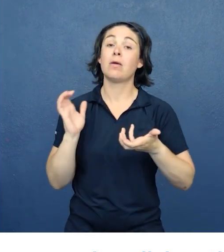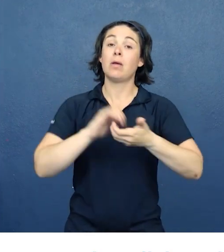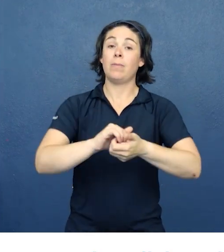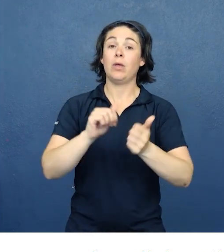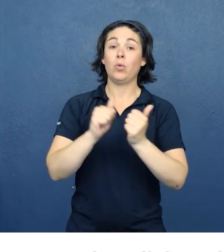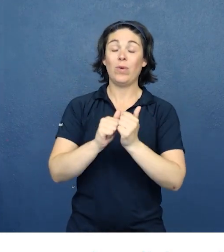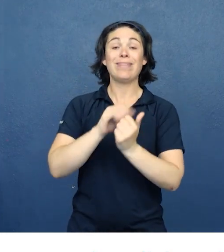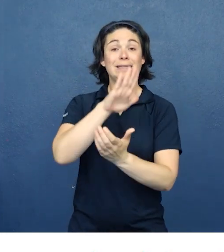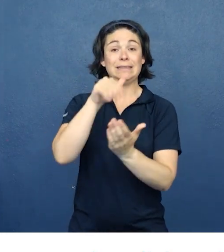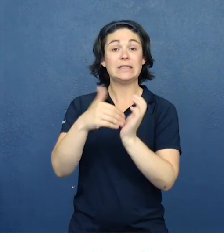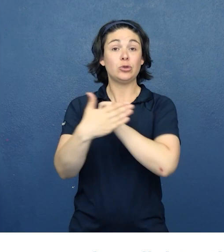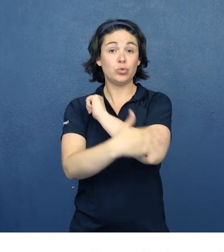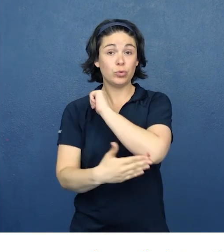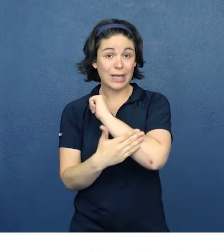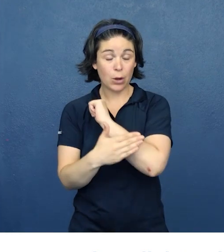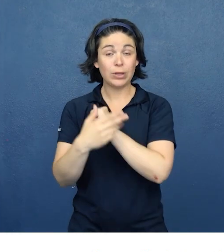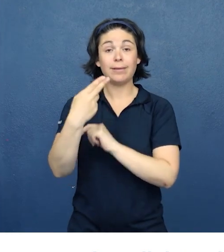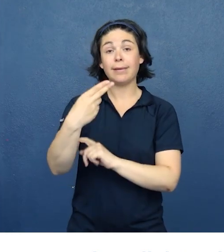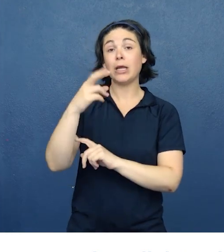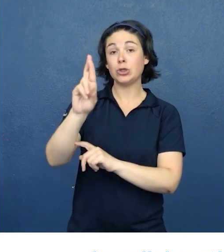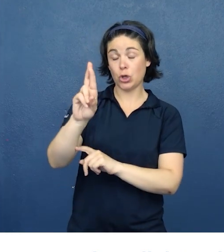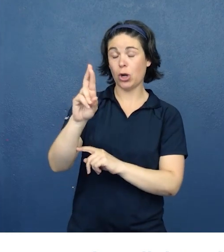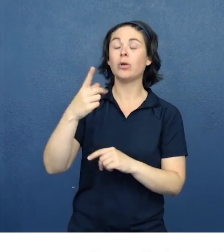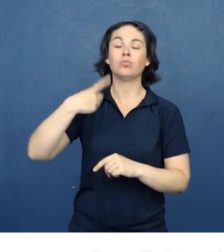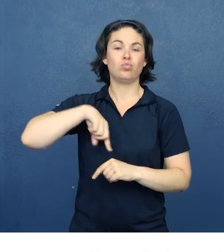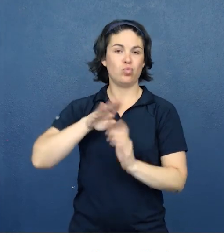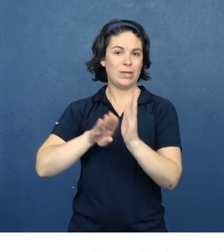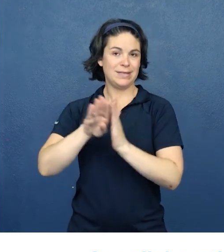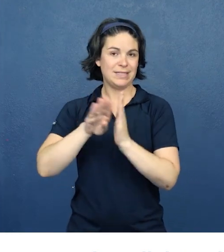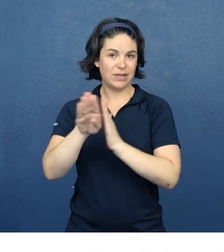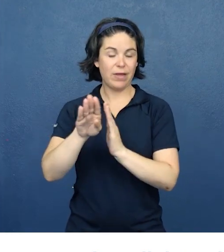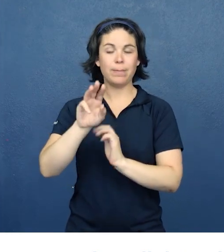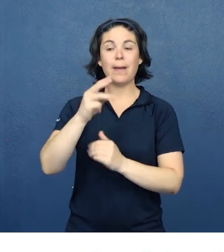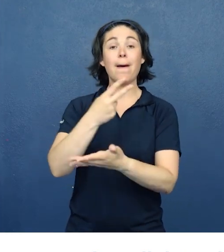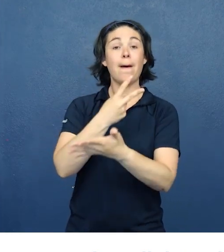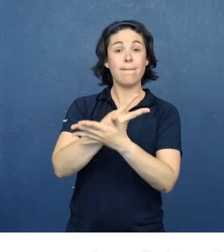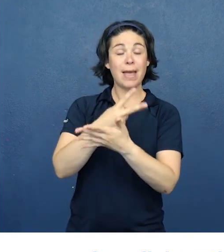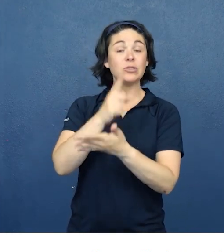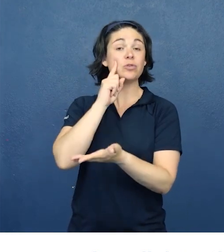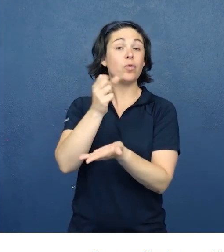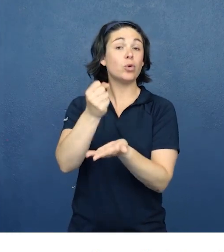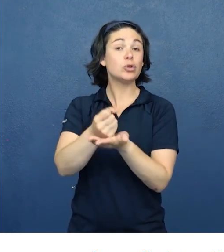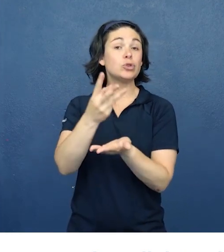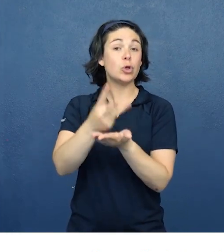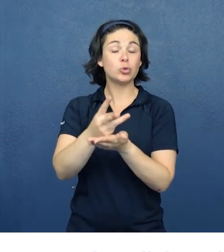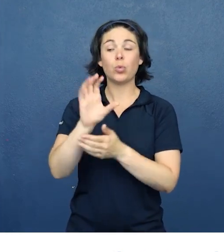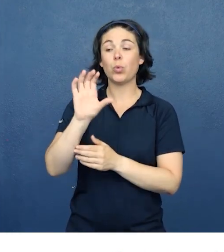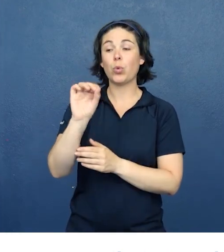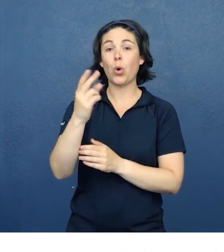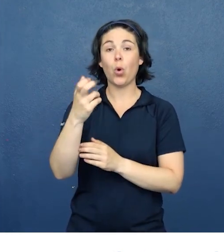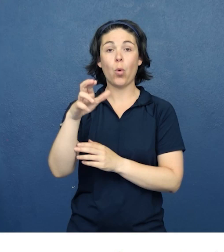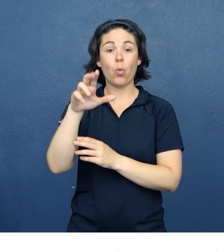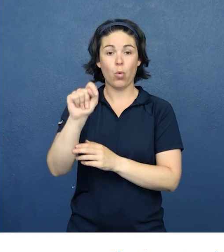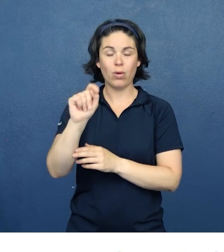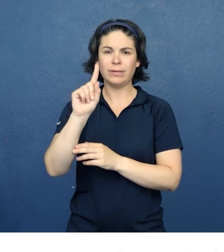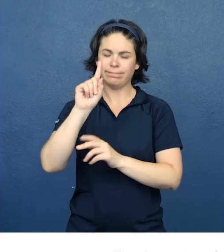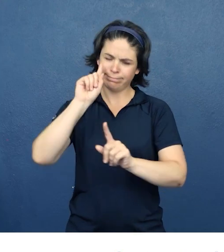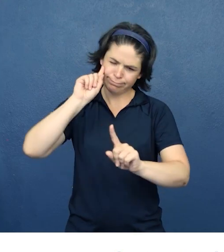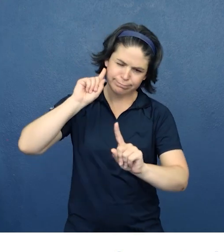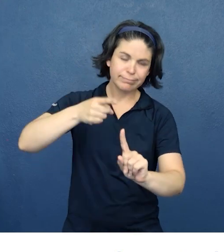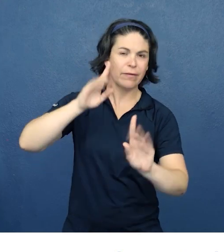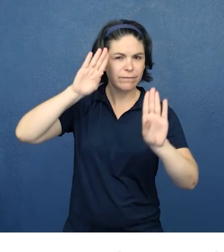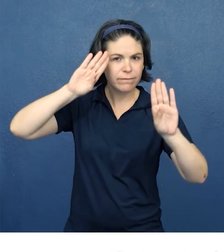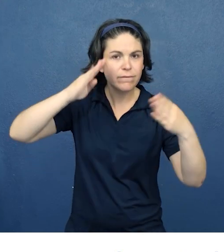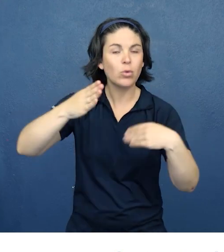collaboration with Central County Human Resources, WET developed a Masters of Social Work county cohort that especially